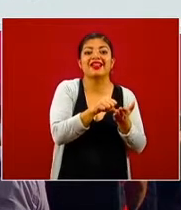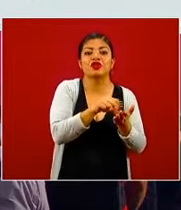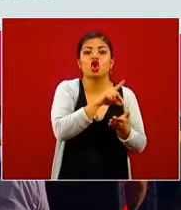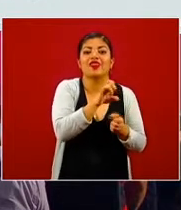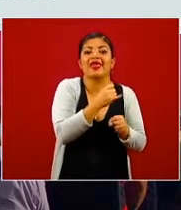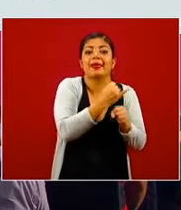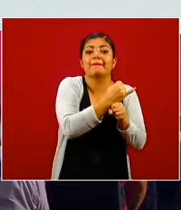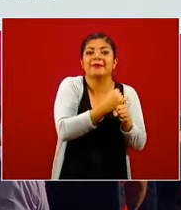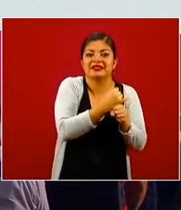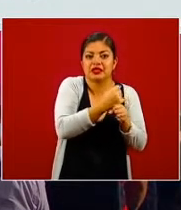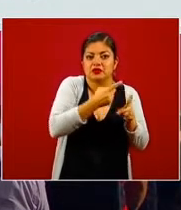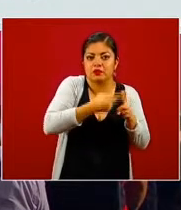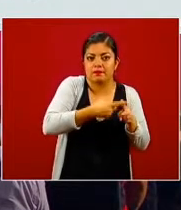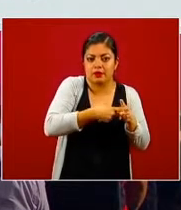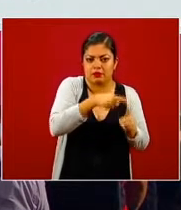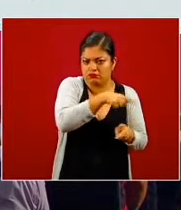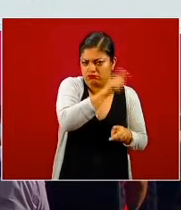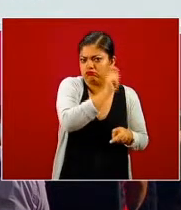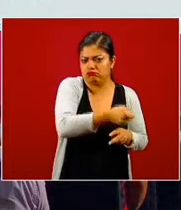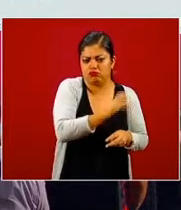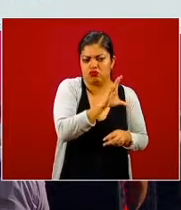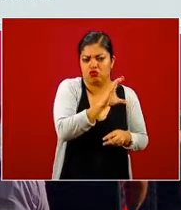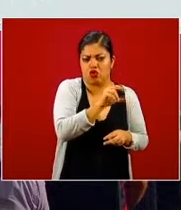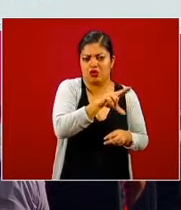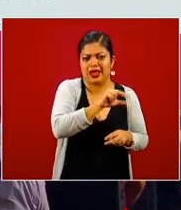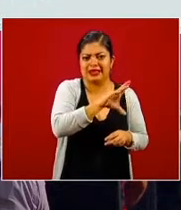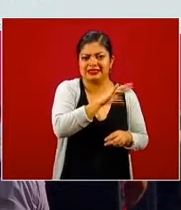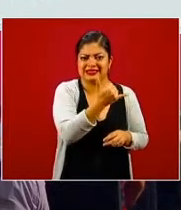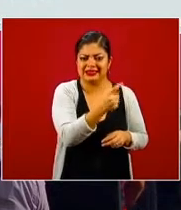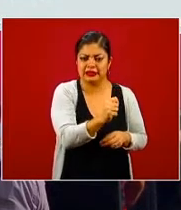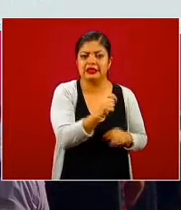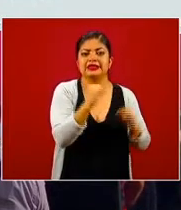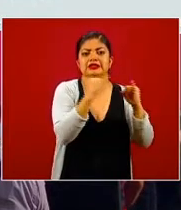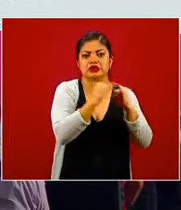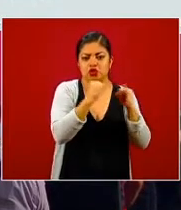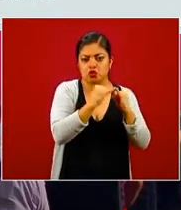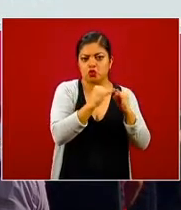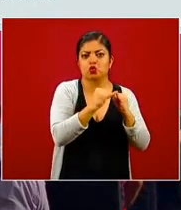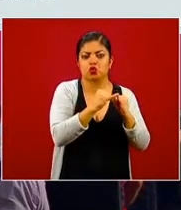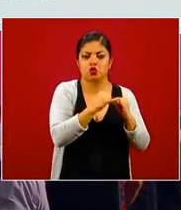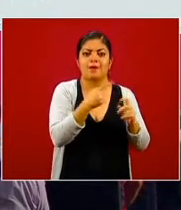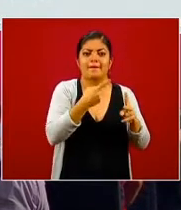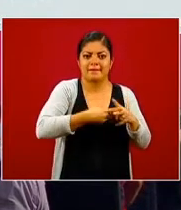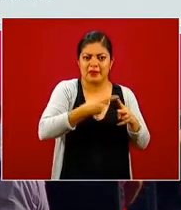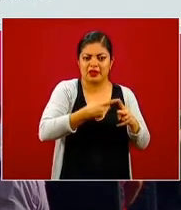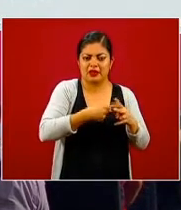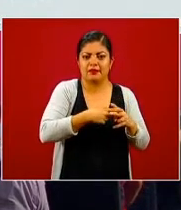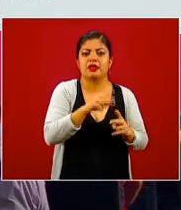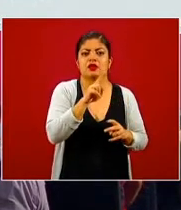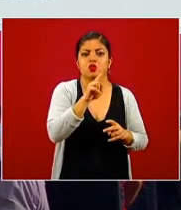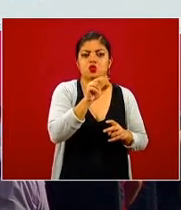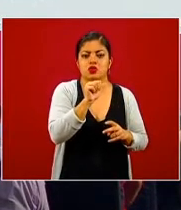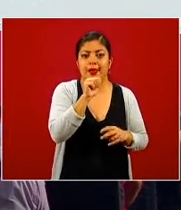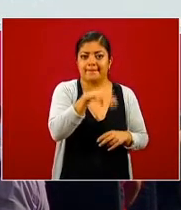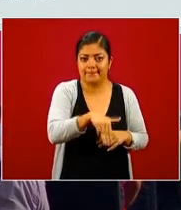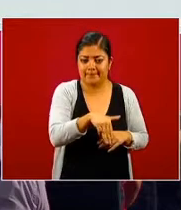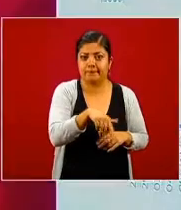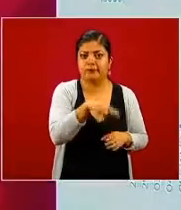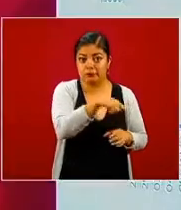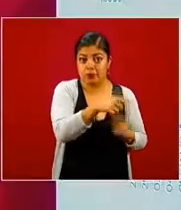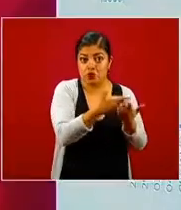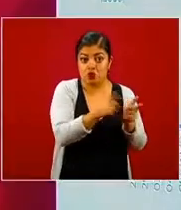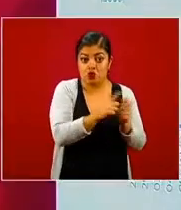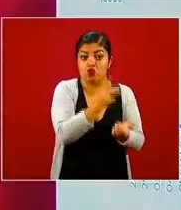These people are from the Mathematical Research Institute. It's a public institute, part of the Science and Technology Institute, and